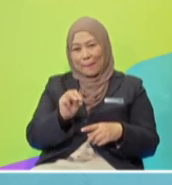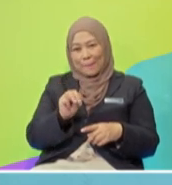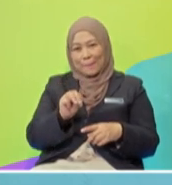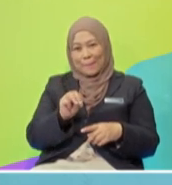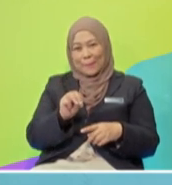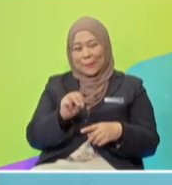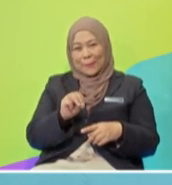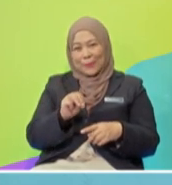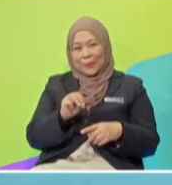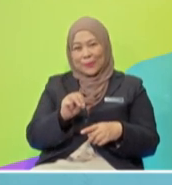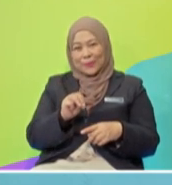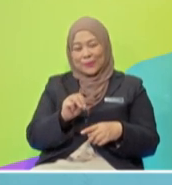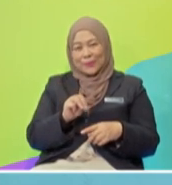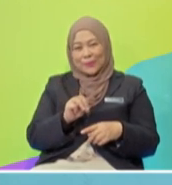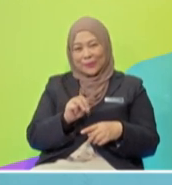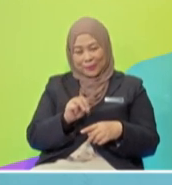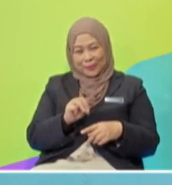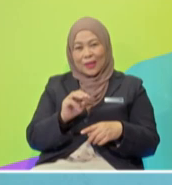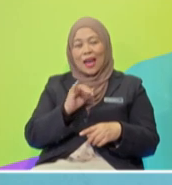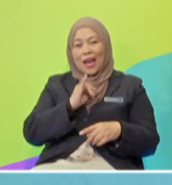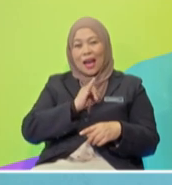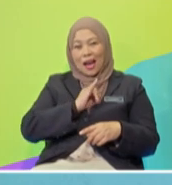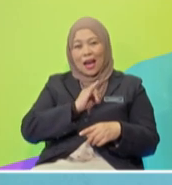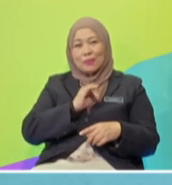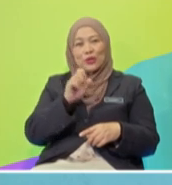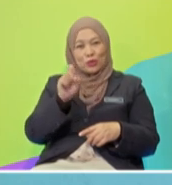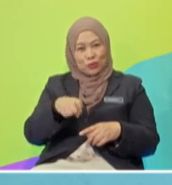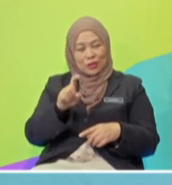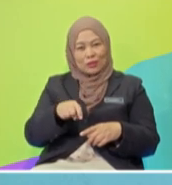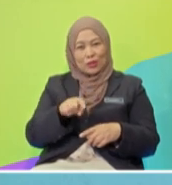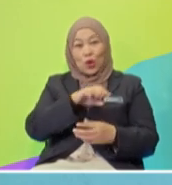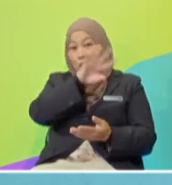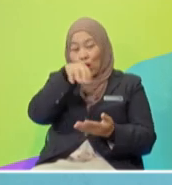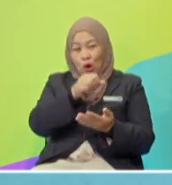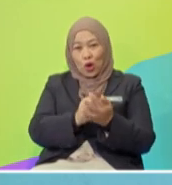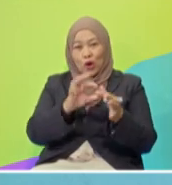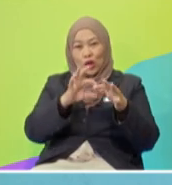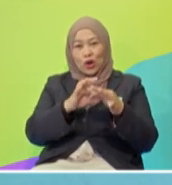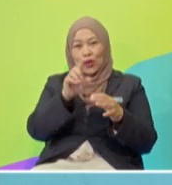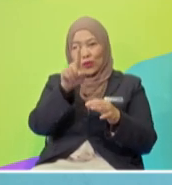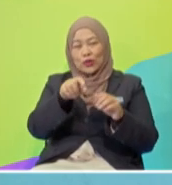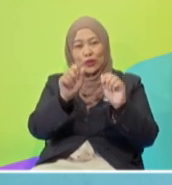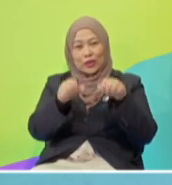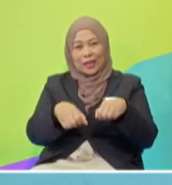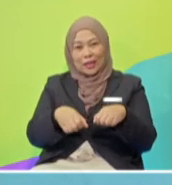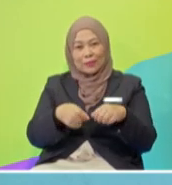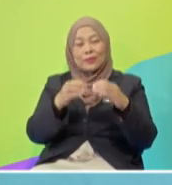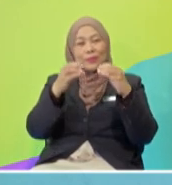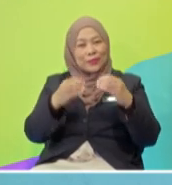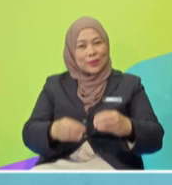the words, kids at home, you too can spell the words correctly. Okay? And do you see